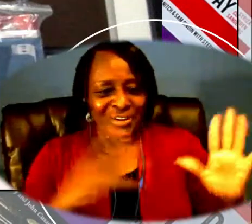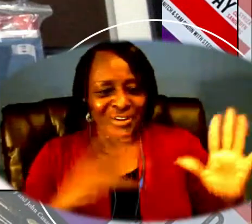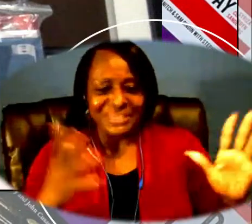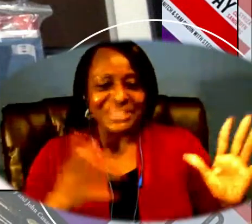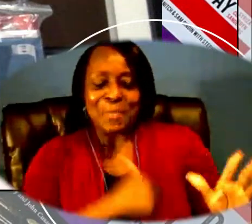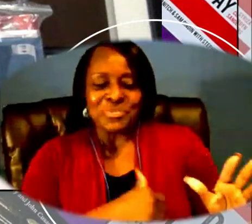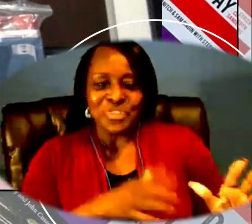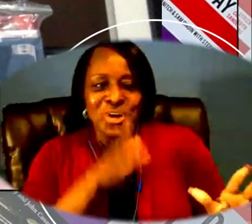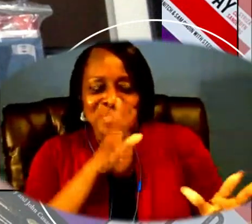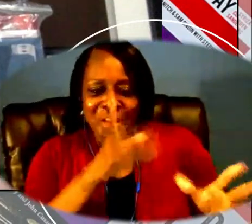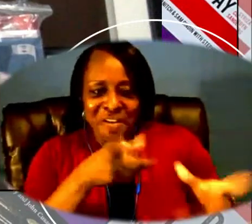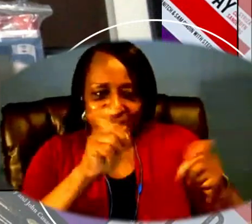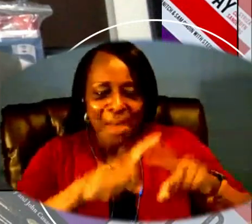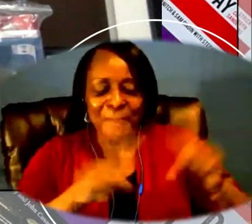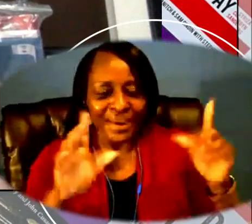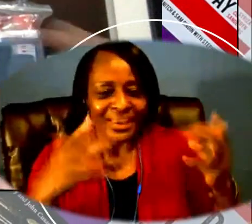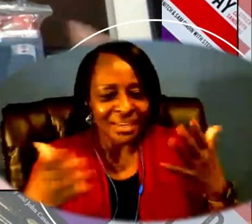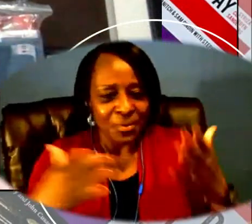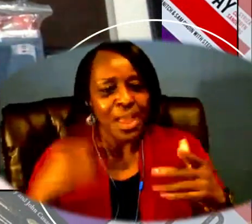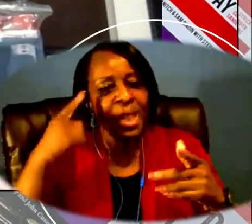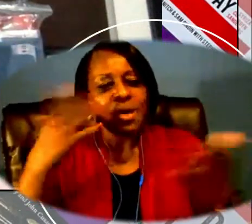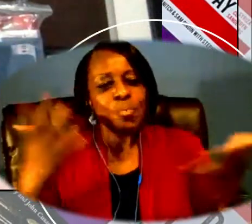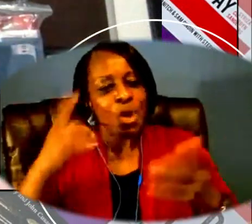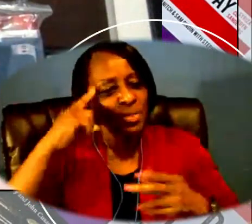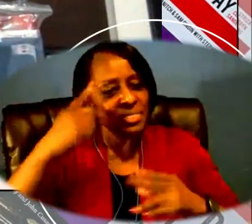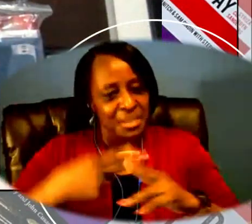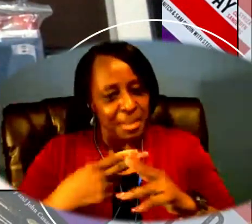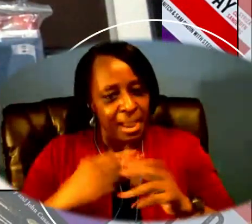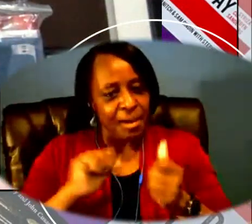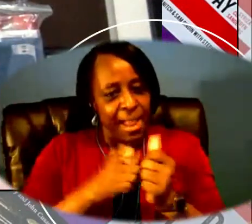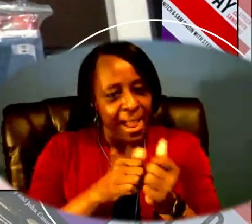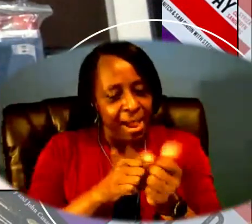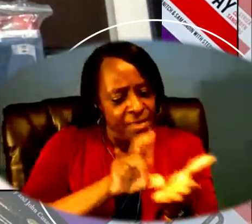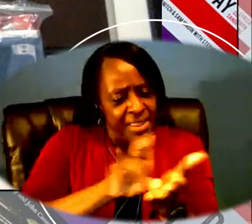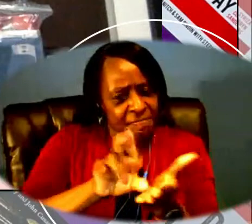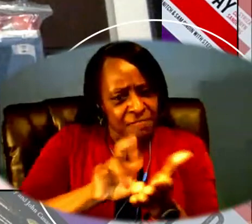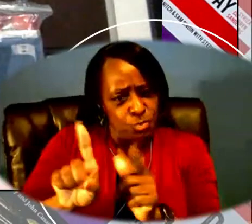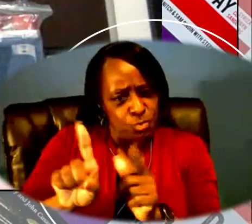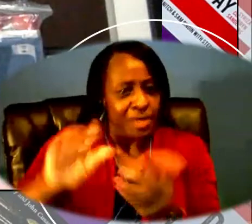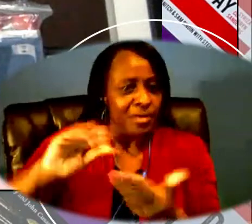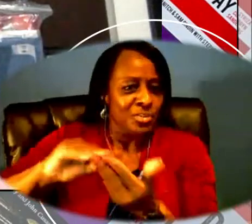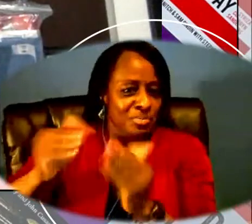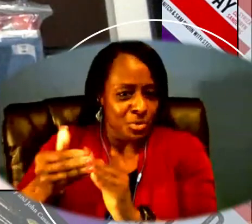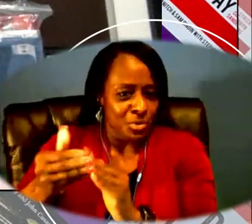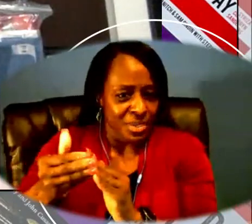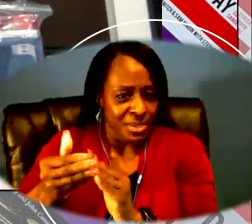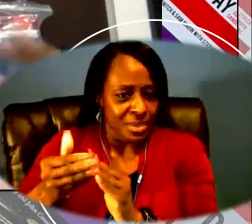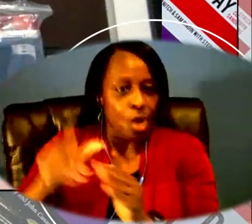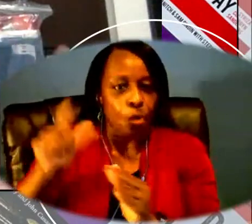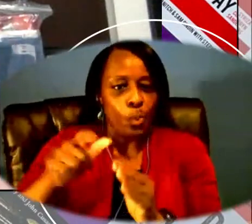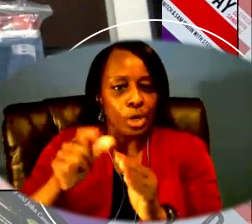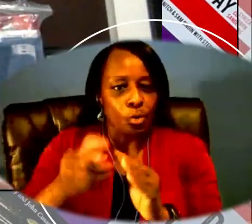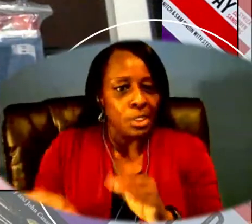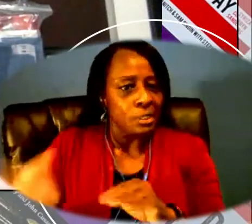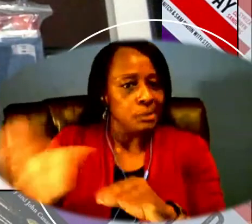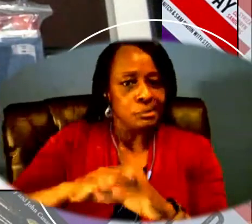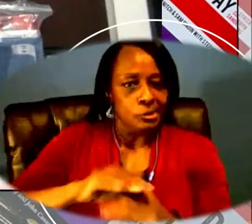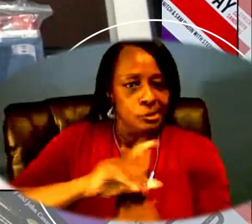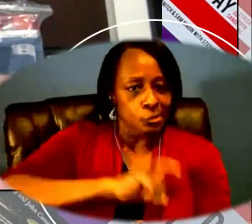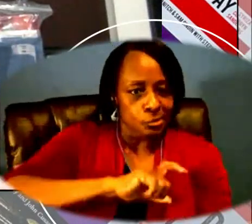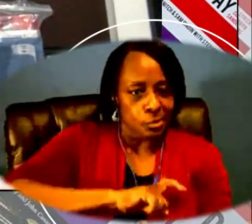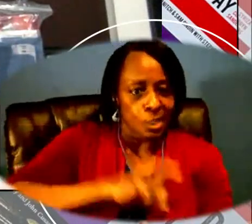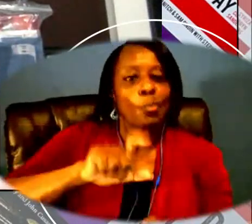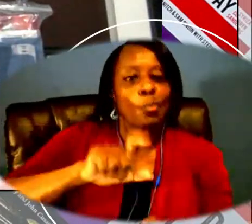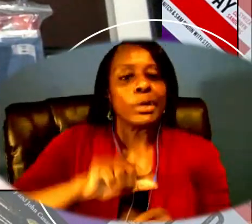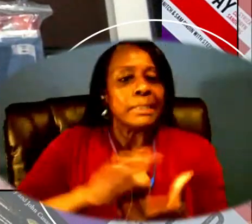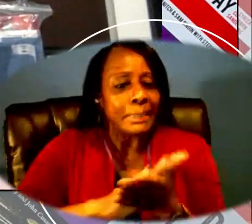well. But what we're thinking about is that investment in community, that the fact that we don't need more police, we need clean water.